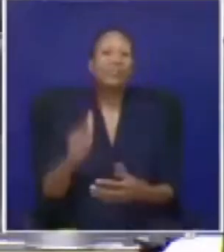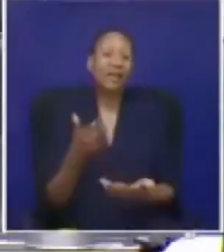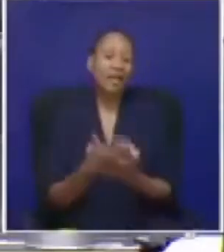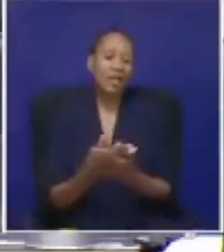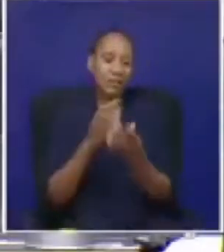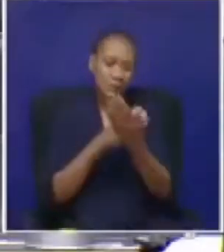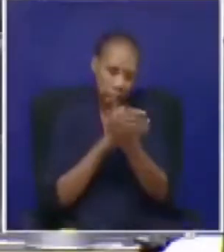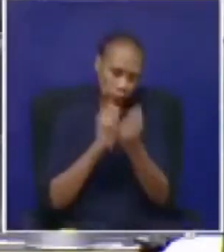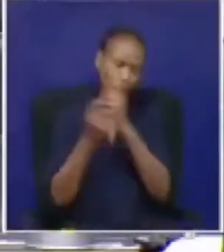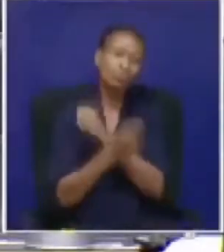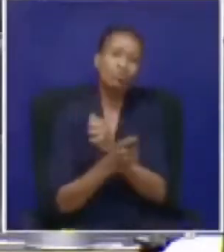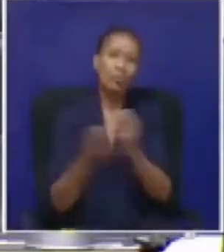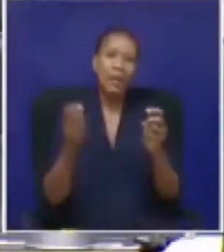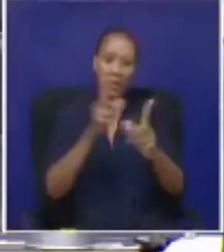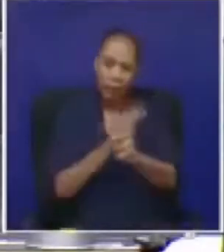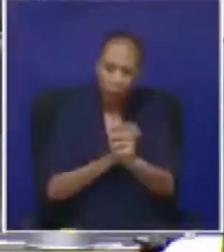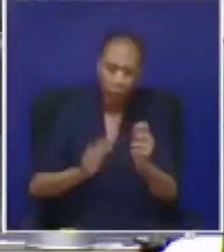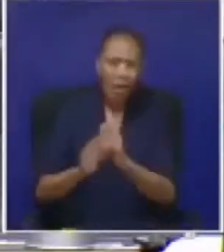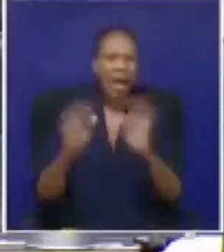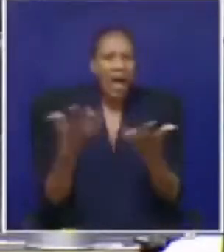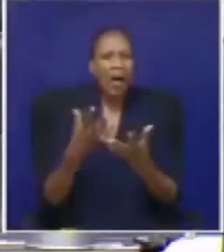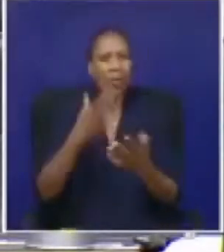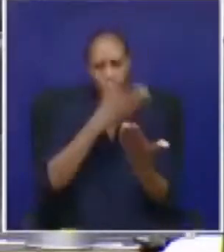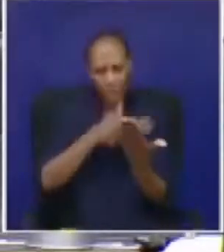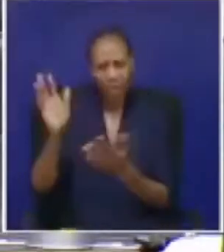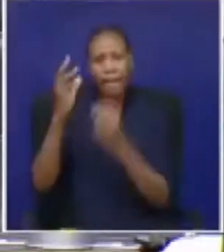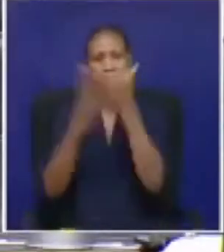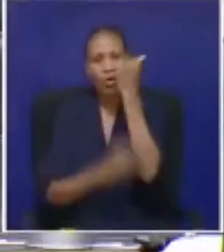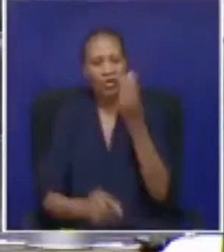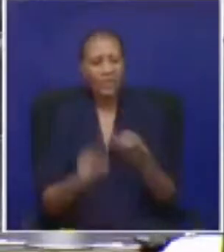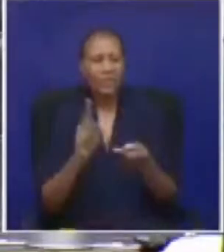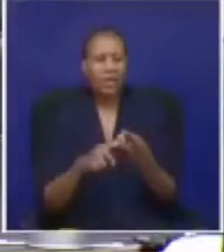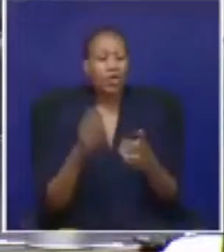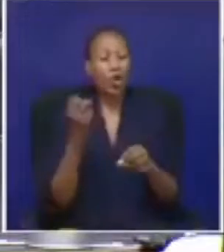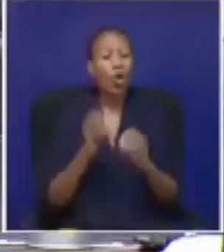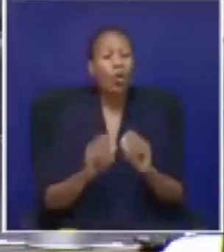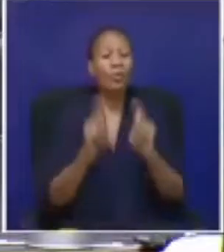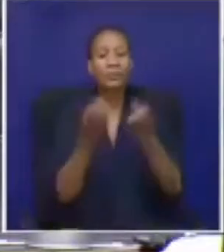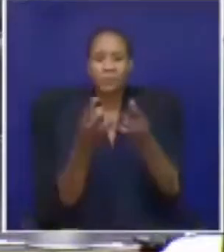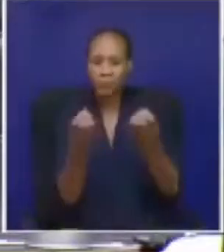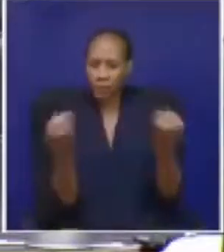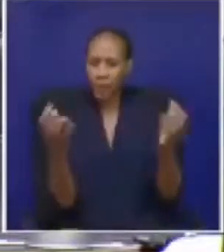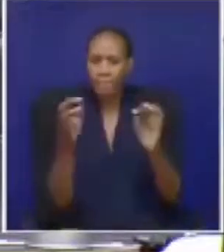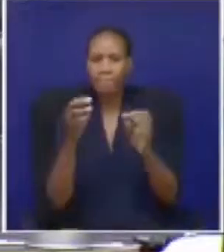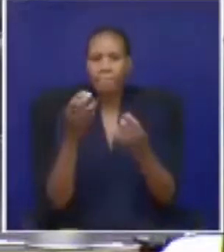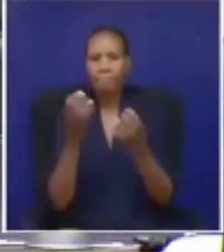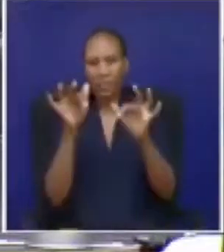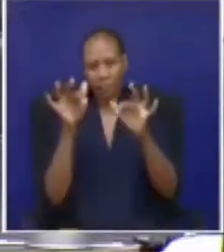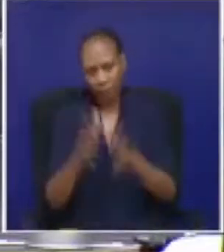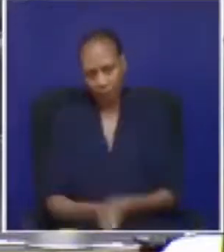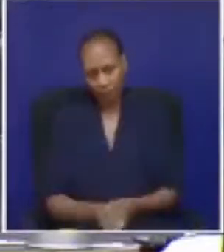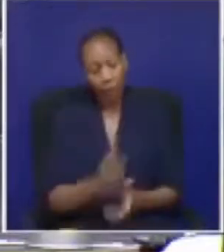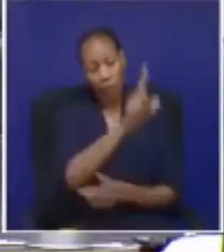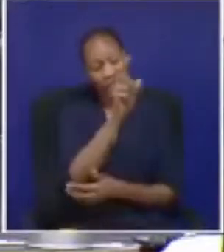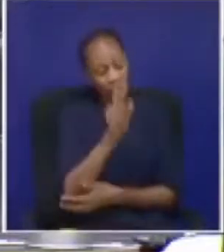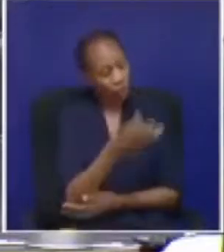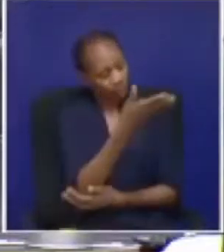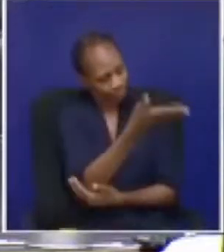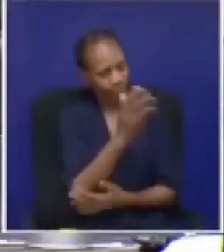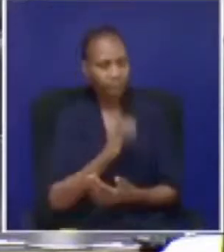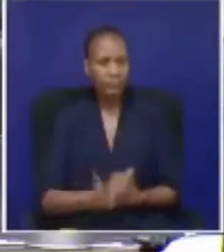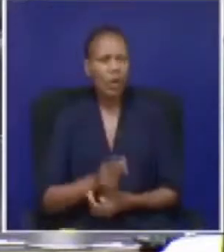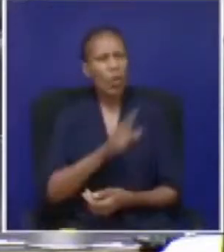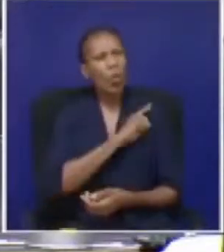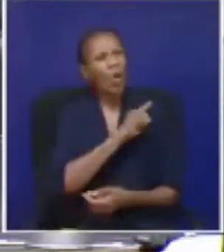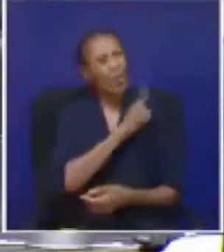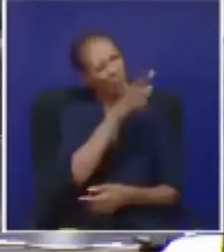and transformation is measured by ending poverty and creating opportunities for those who need it most. So the question, Deputy President, is why would